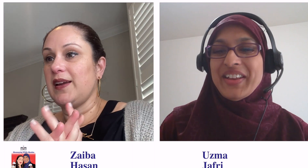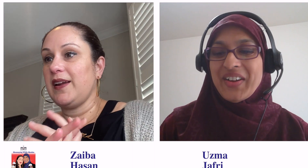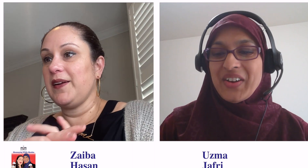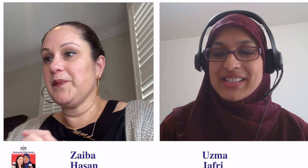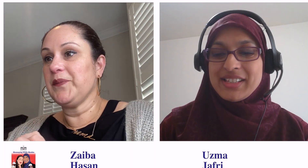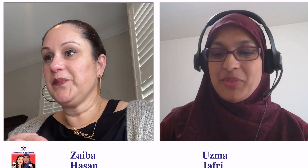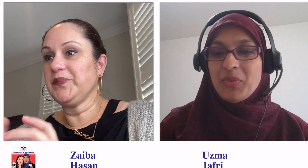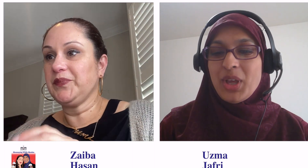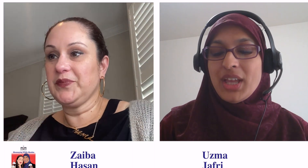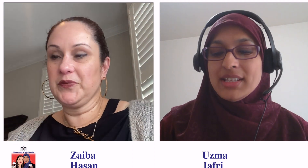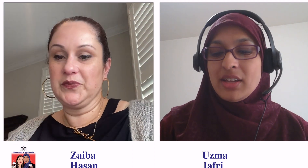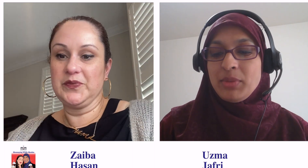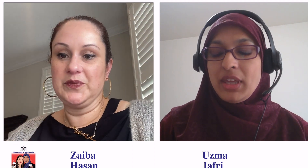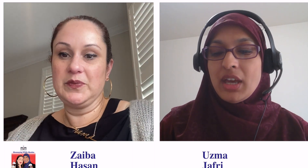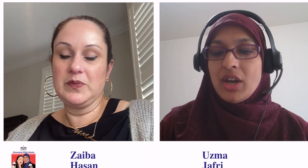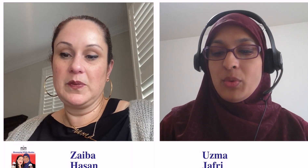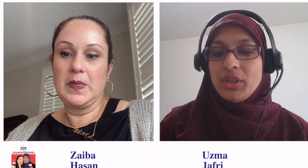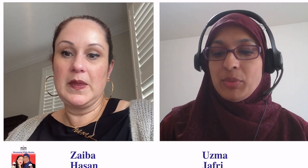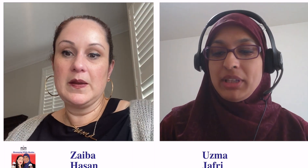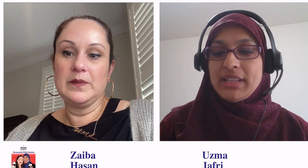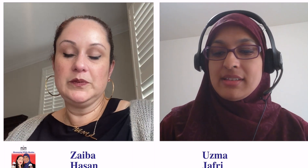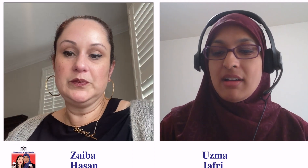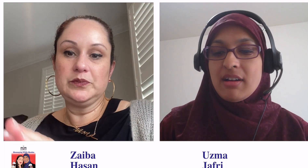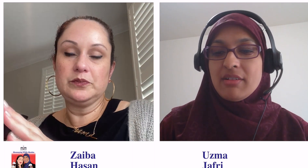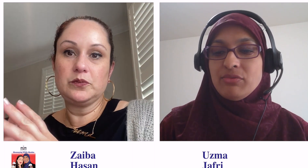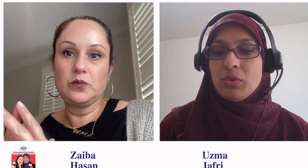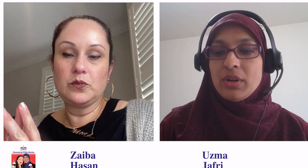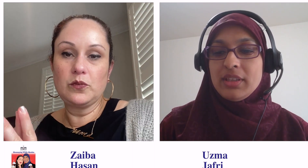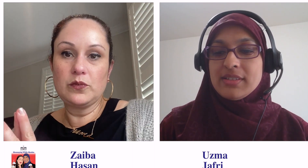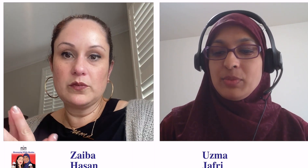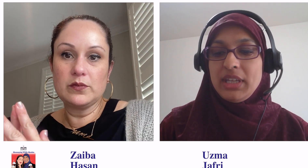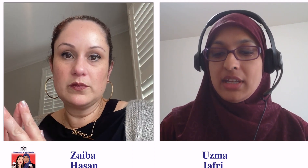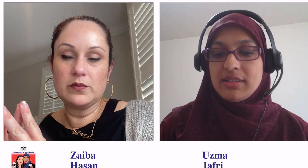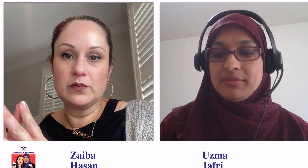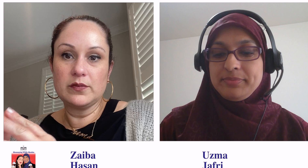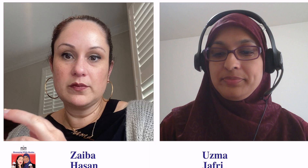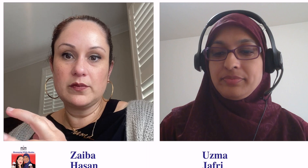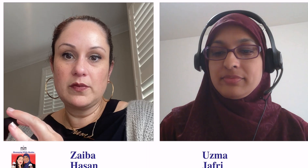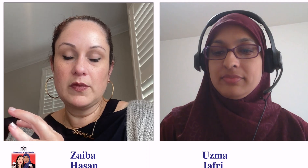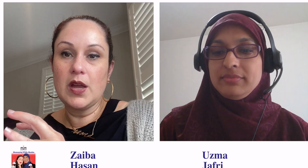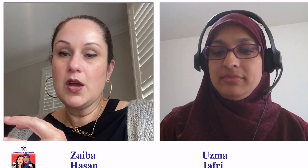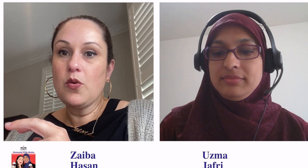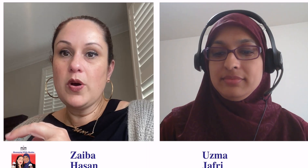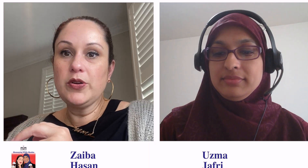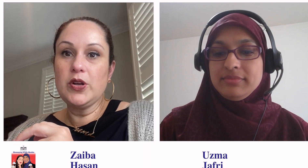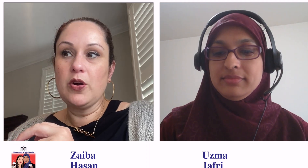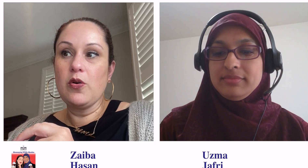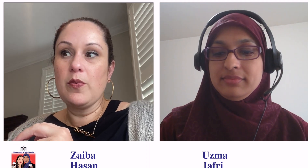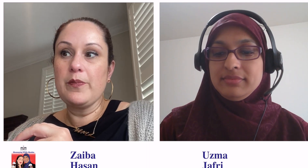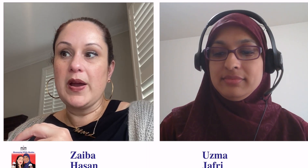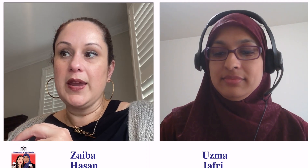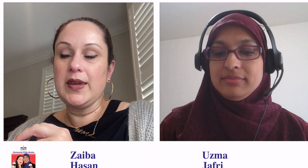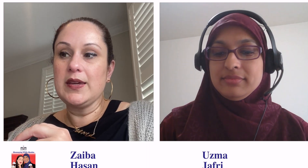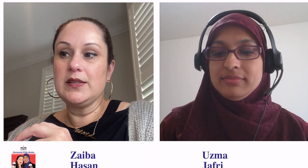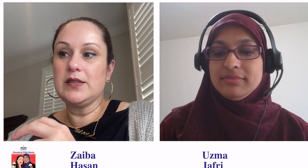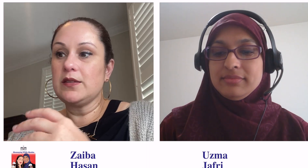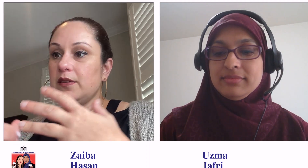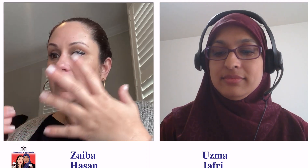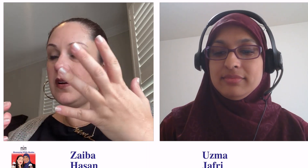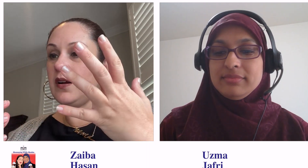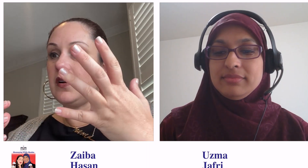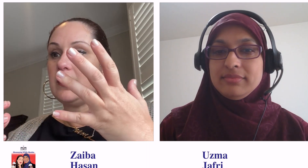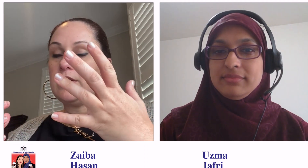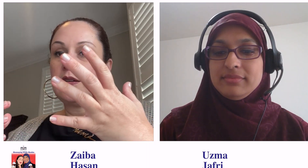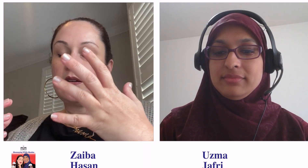super exciting. Awesome. Tell me what your plans are for this weekend. Well, you know, my kids